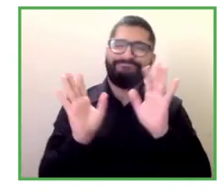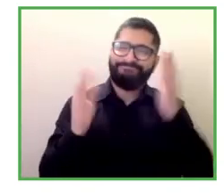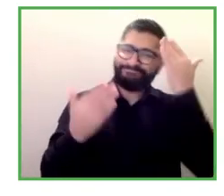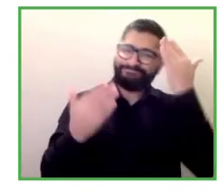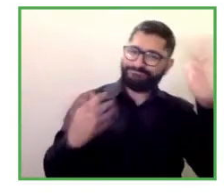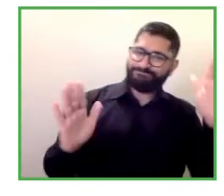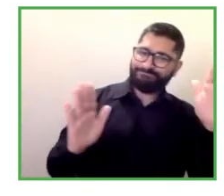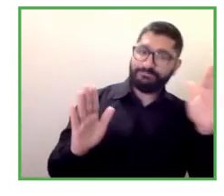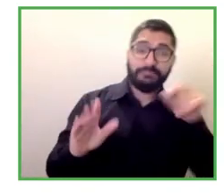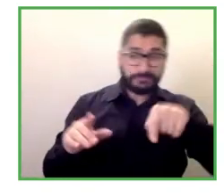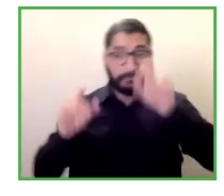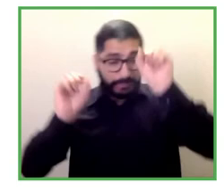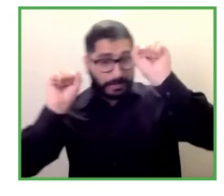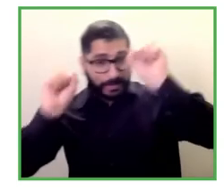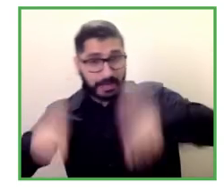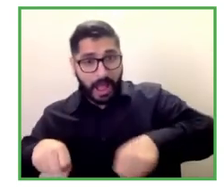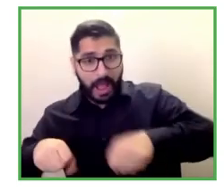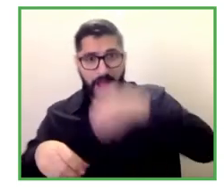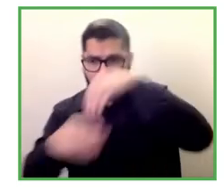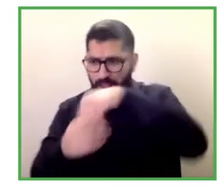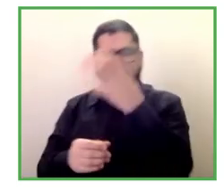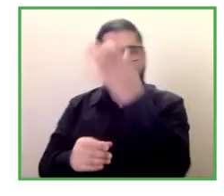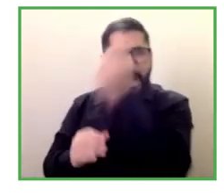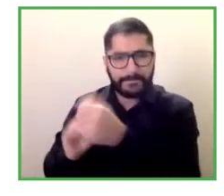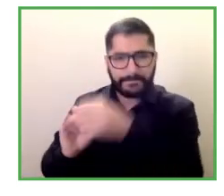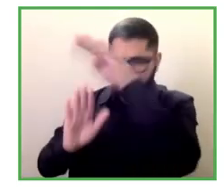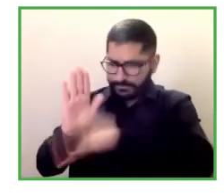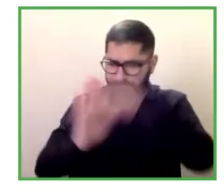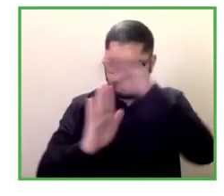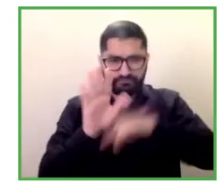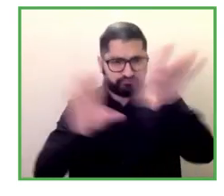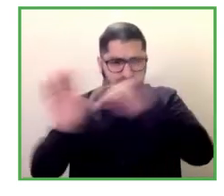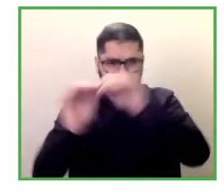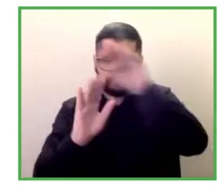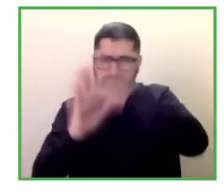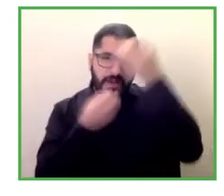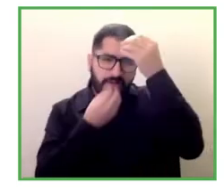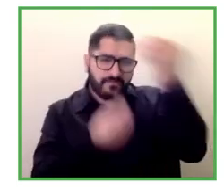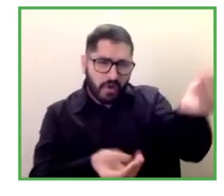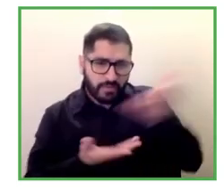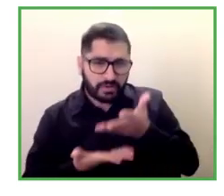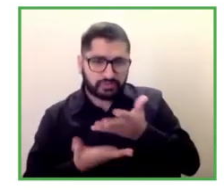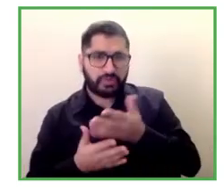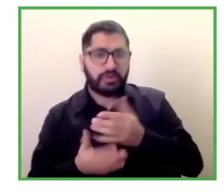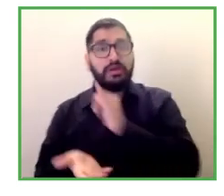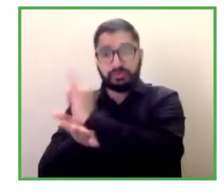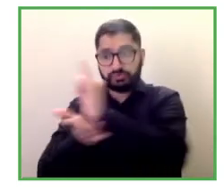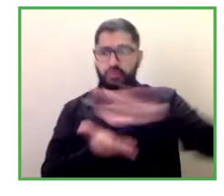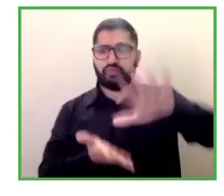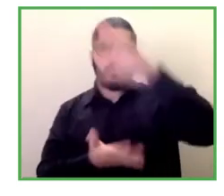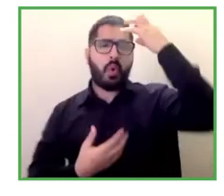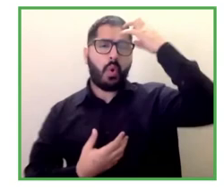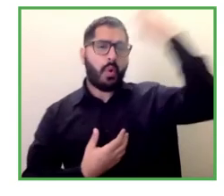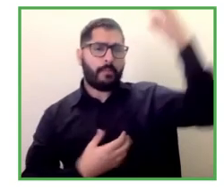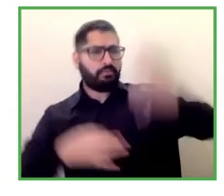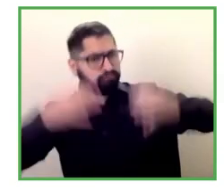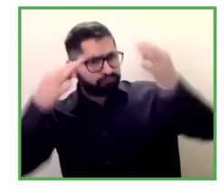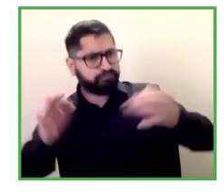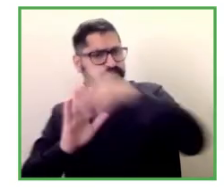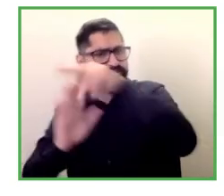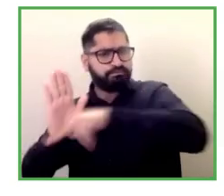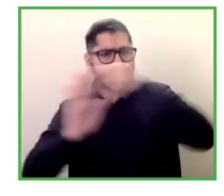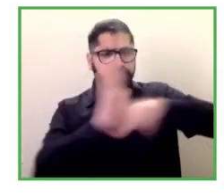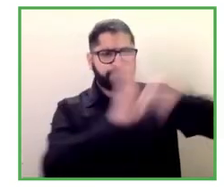DOL has a number of research projects, including looking at women